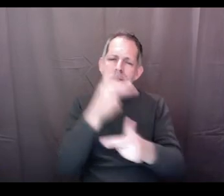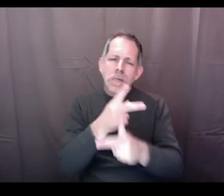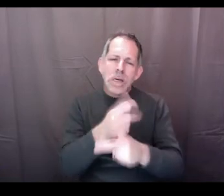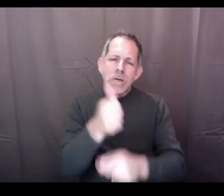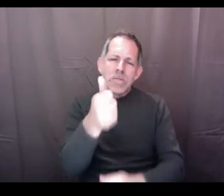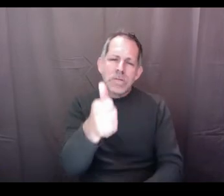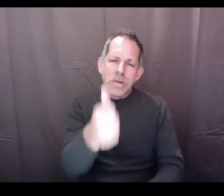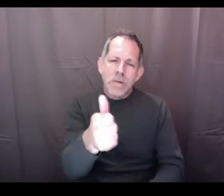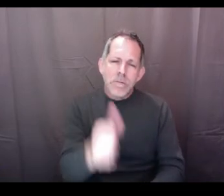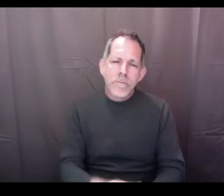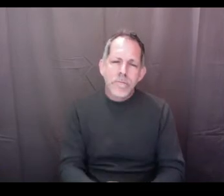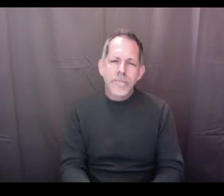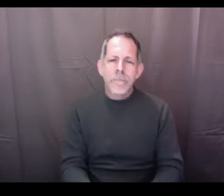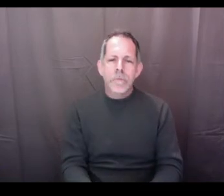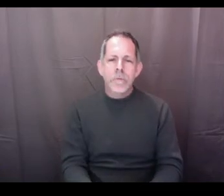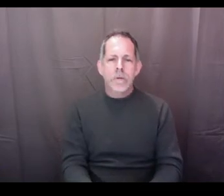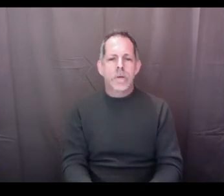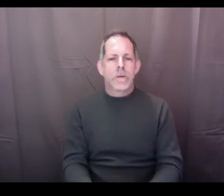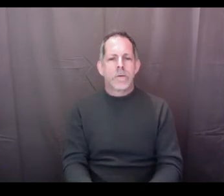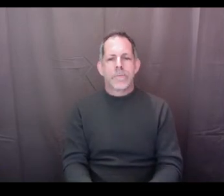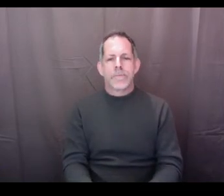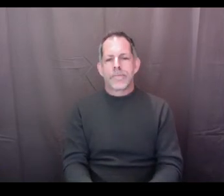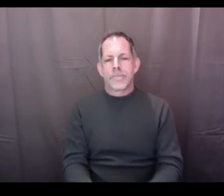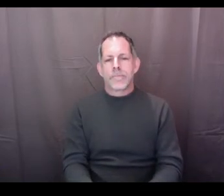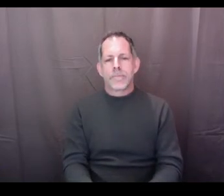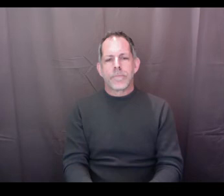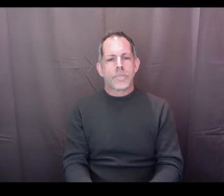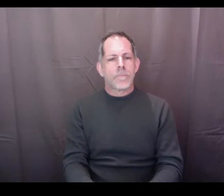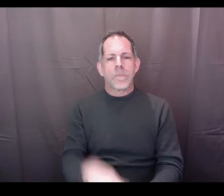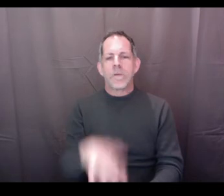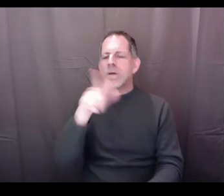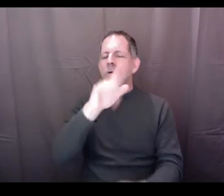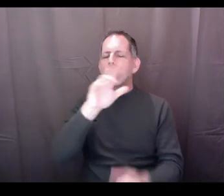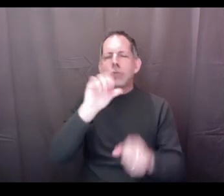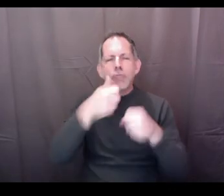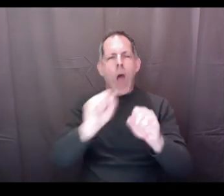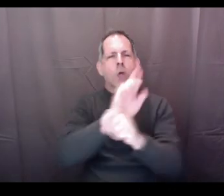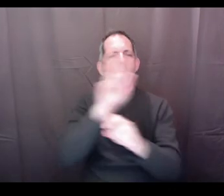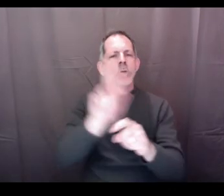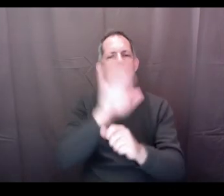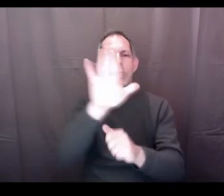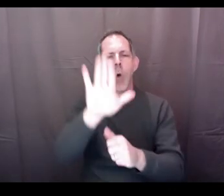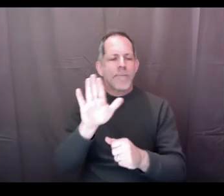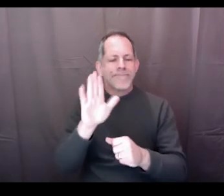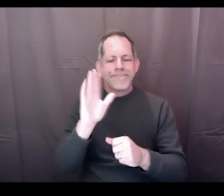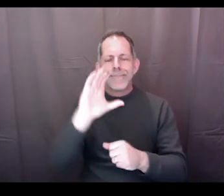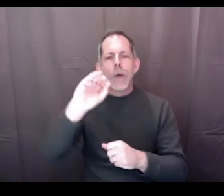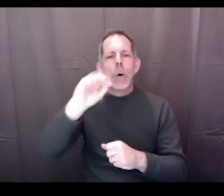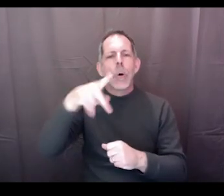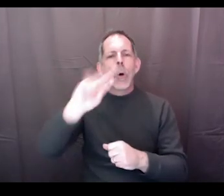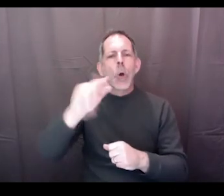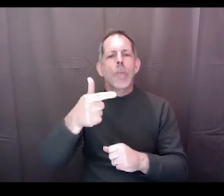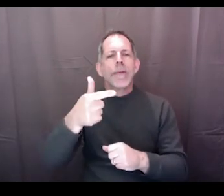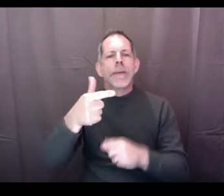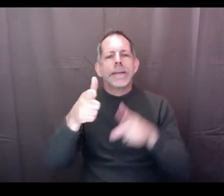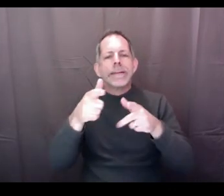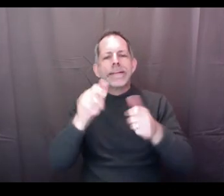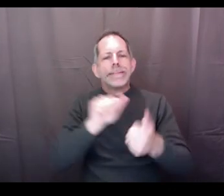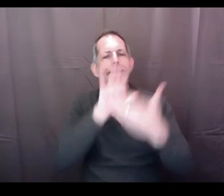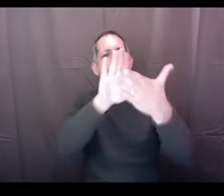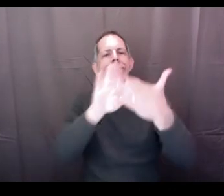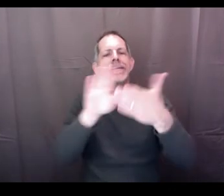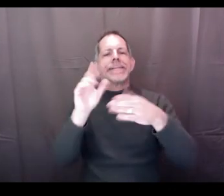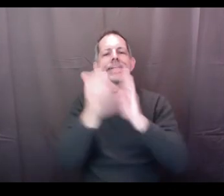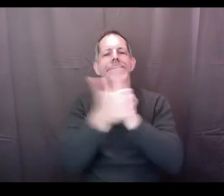of ourselves. This is a time where we really need to use all of the coping skills that we have. We need to exercise on a regular